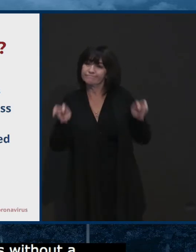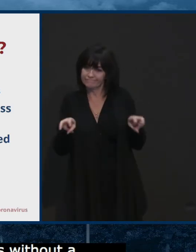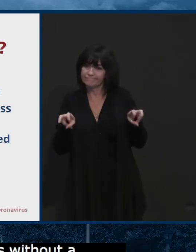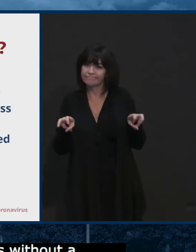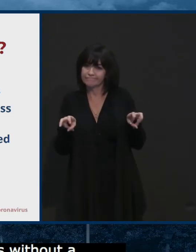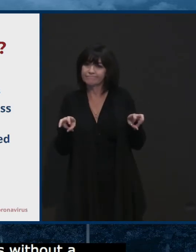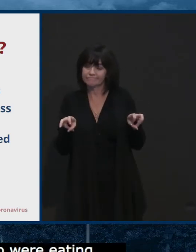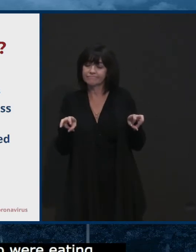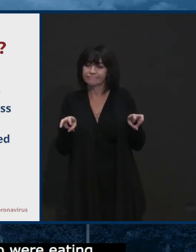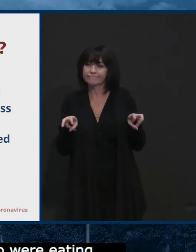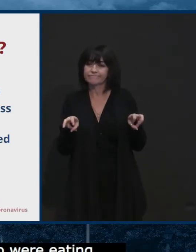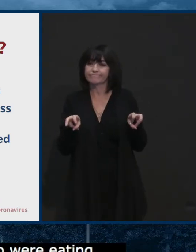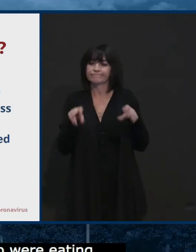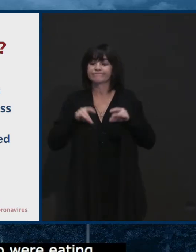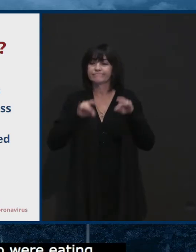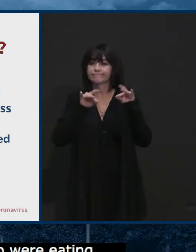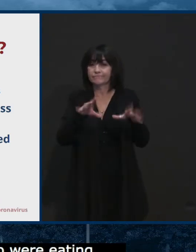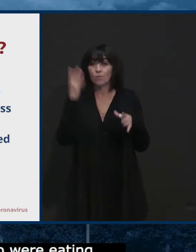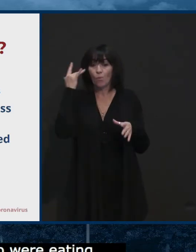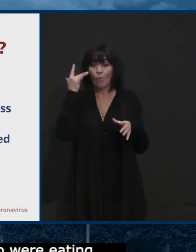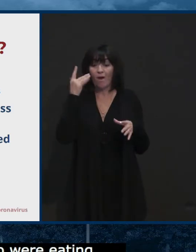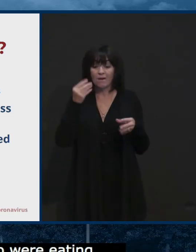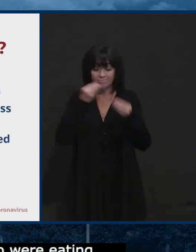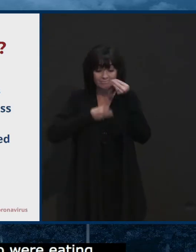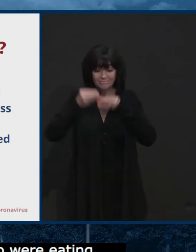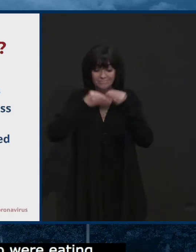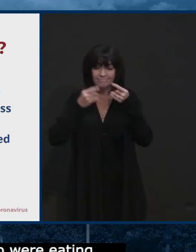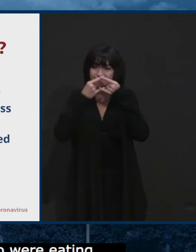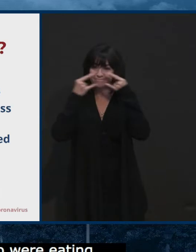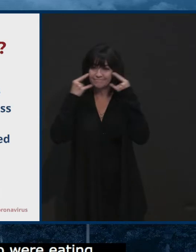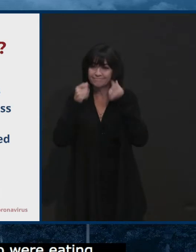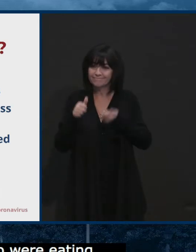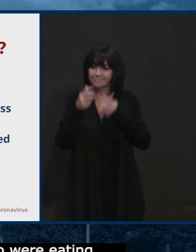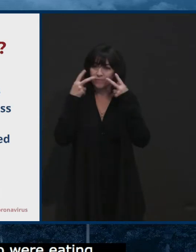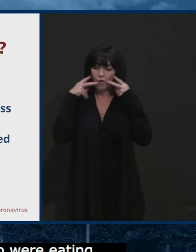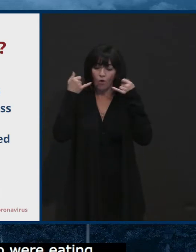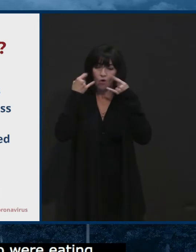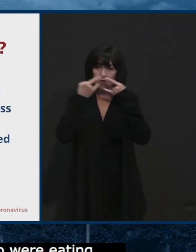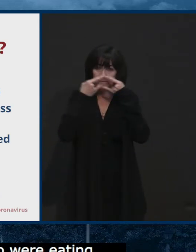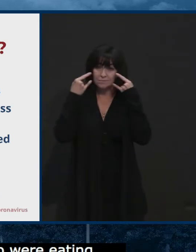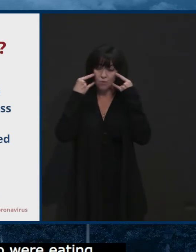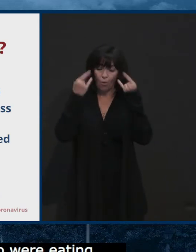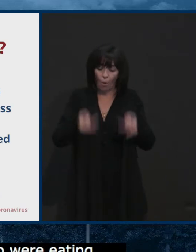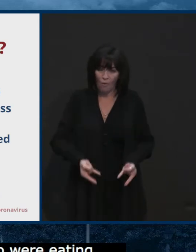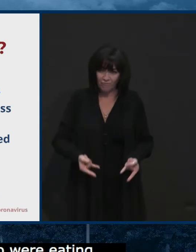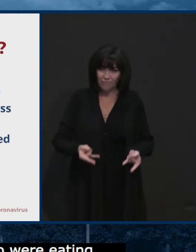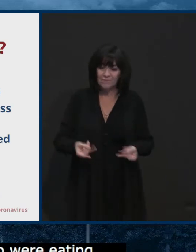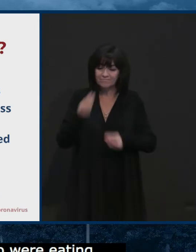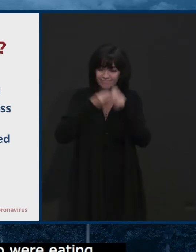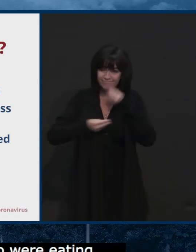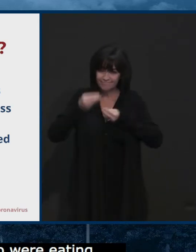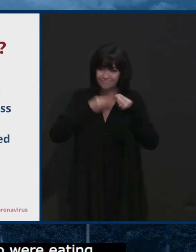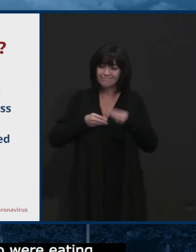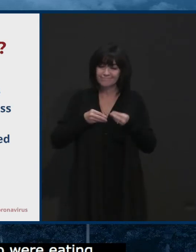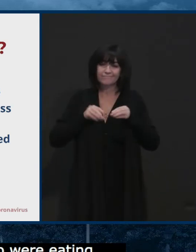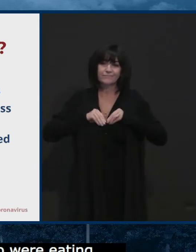the one individual became infected from the other. But in all these examples or I shouldn't say all these examples, in